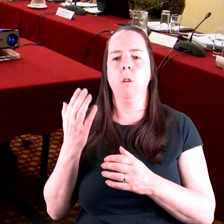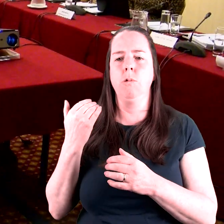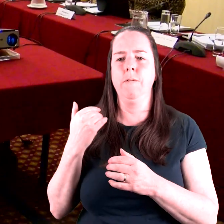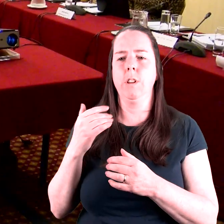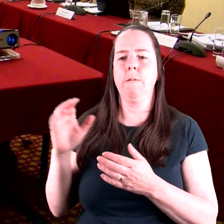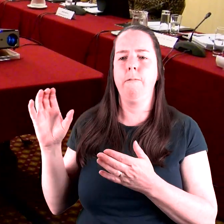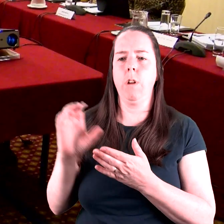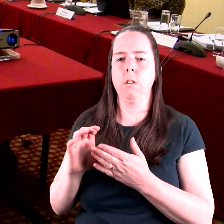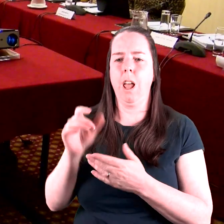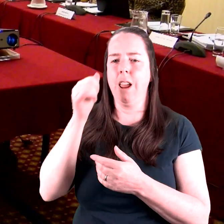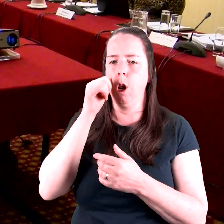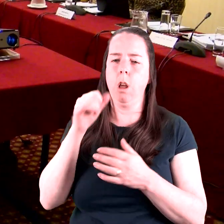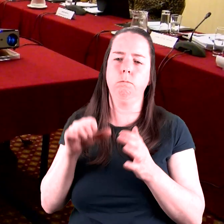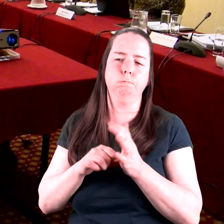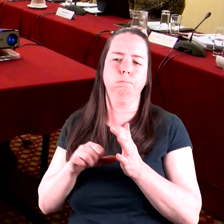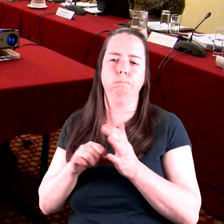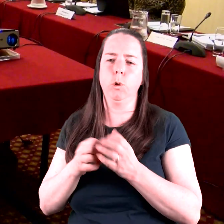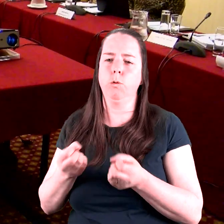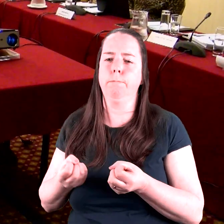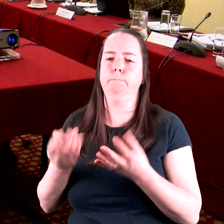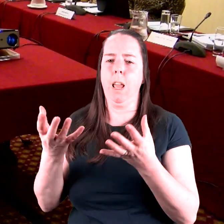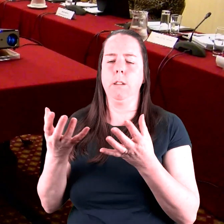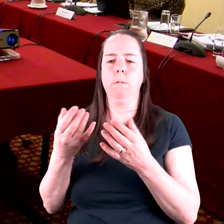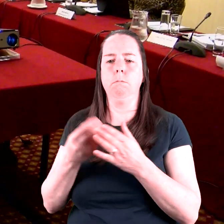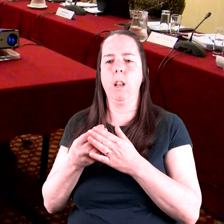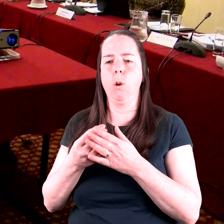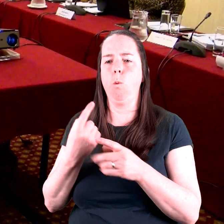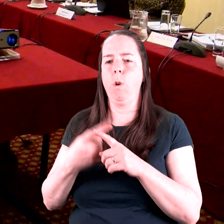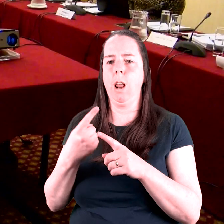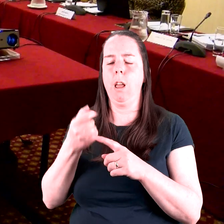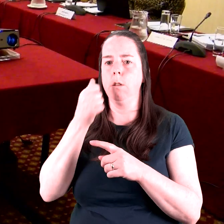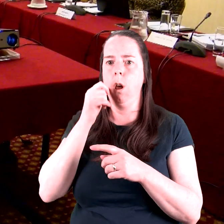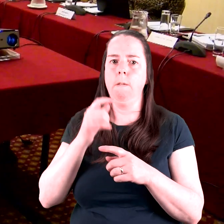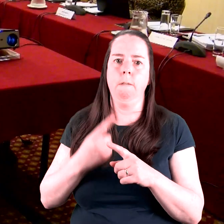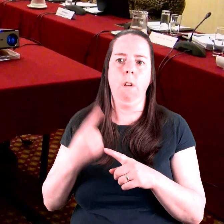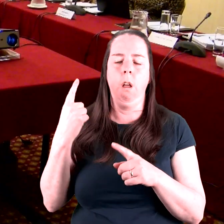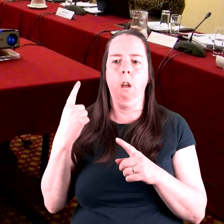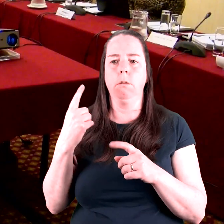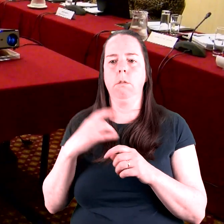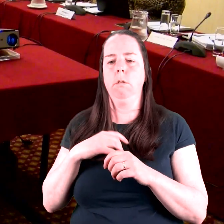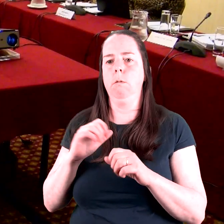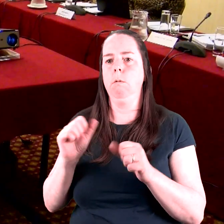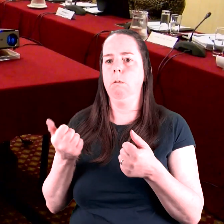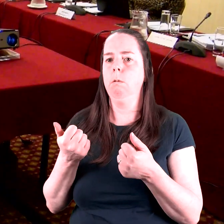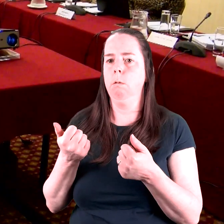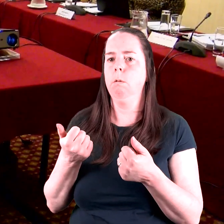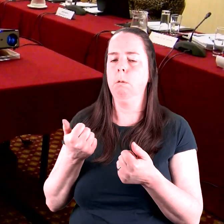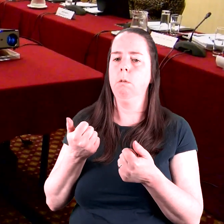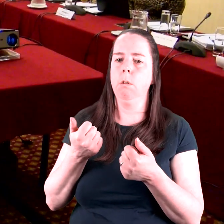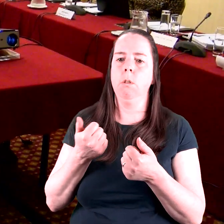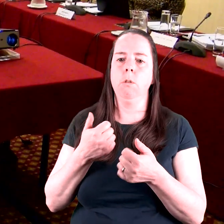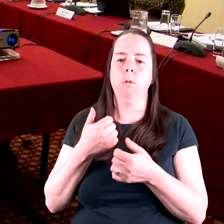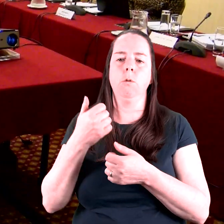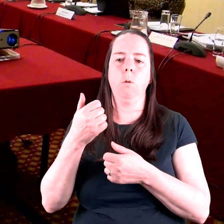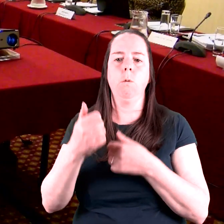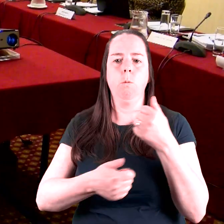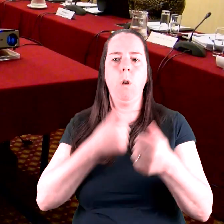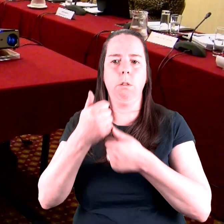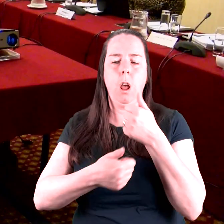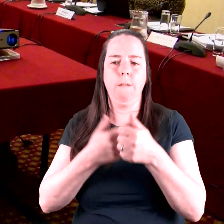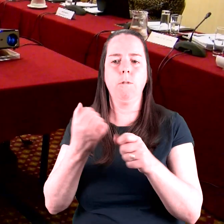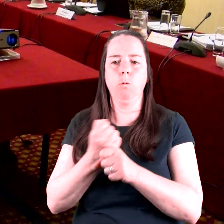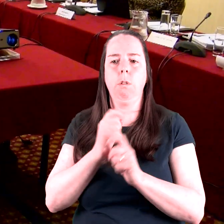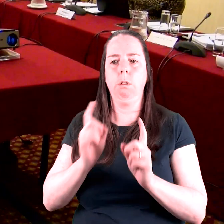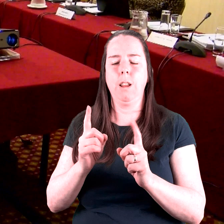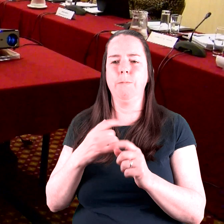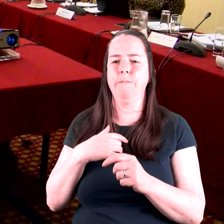As a previous funder, I know how hard it is to spend this much money so quickly. So I know it was done very fast, and so